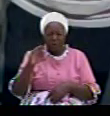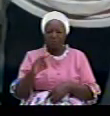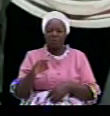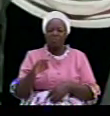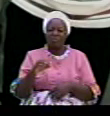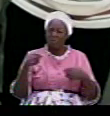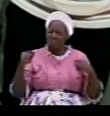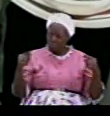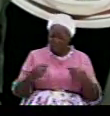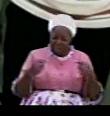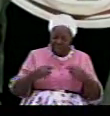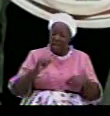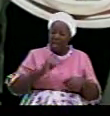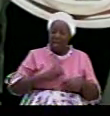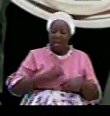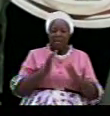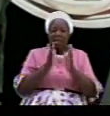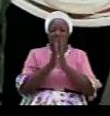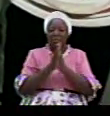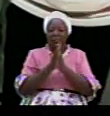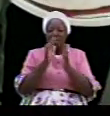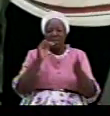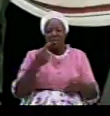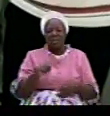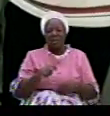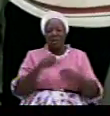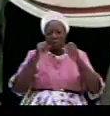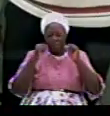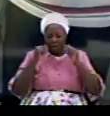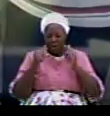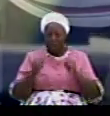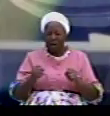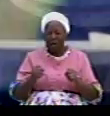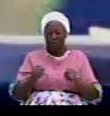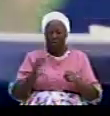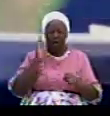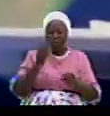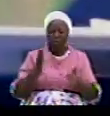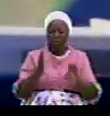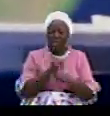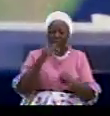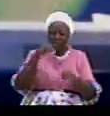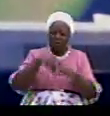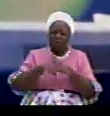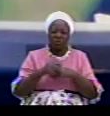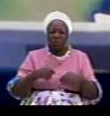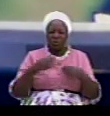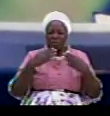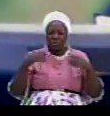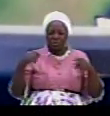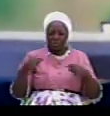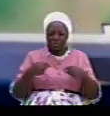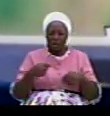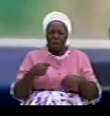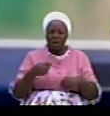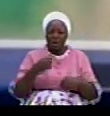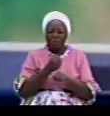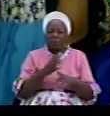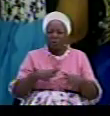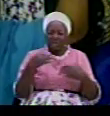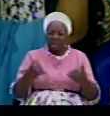I pray the power will get into your joints now. Rise up and walk